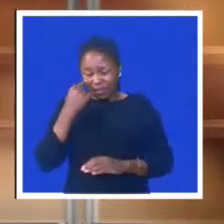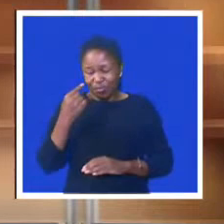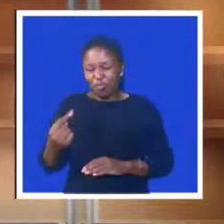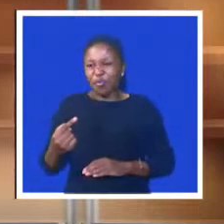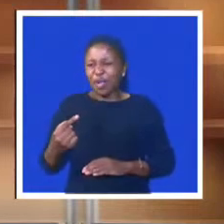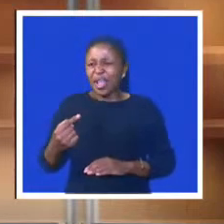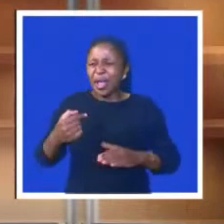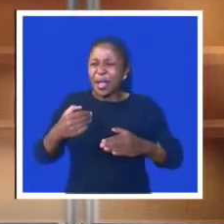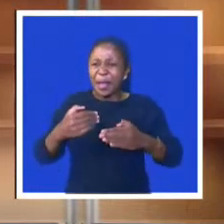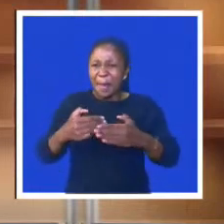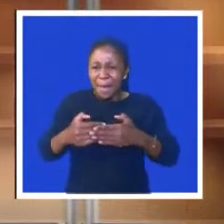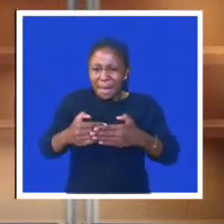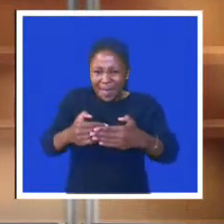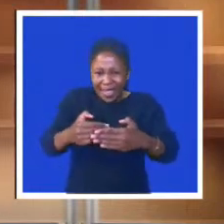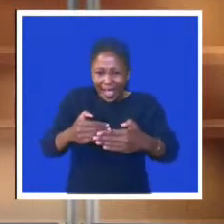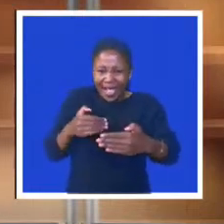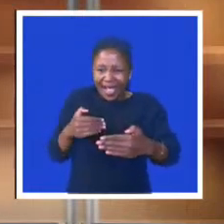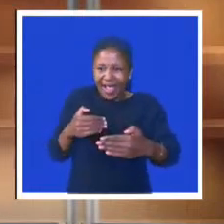behind.